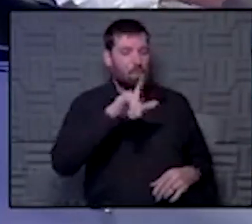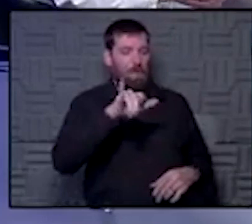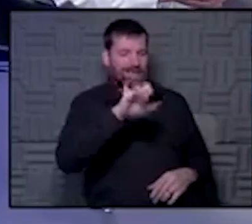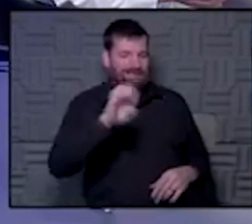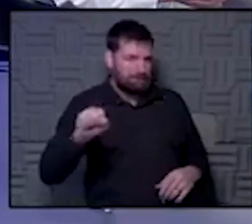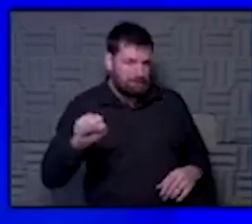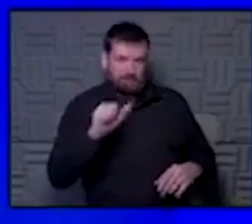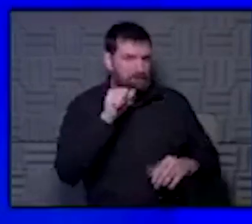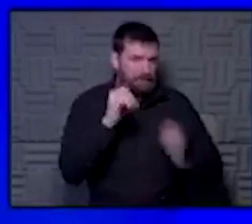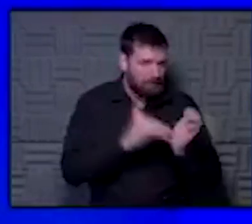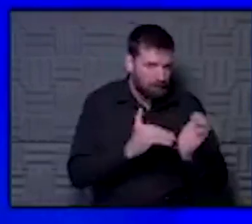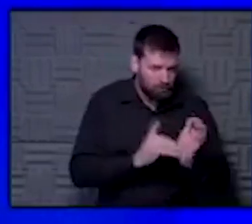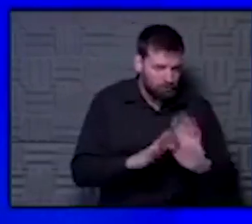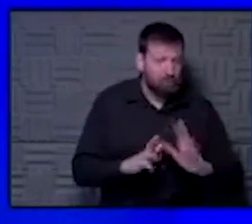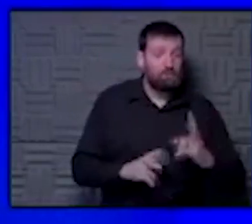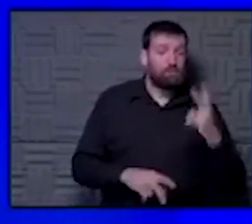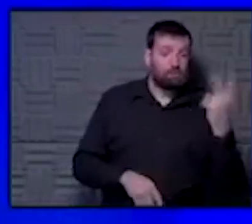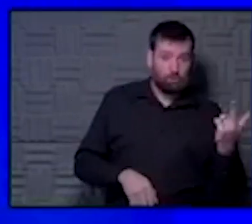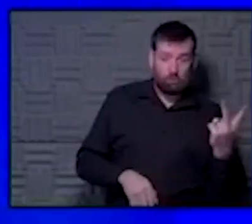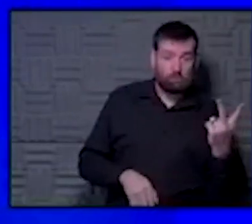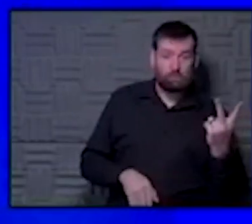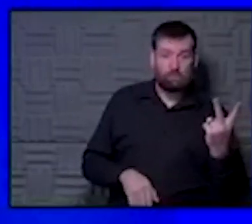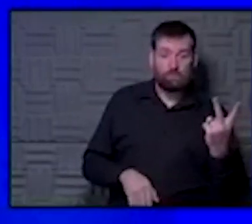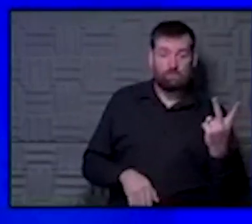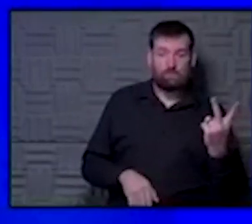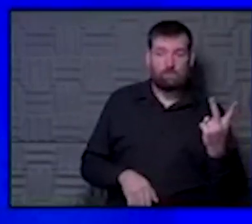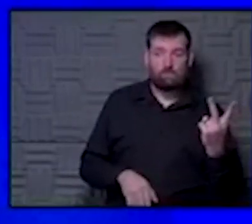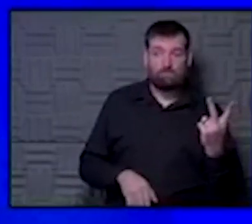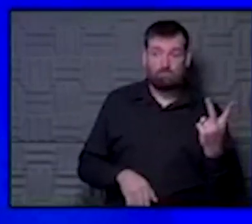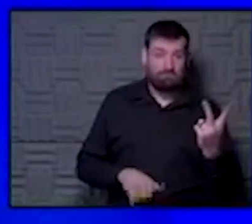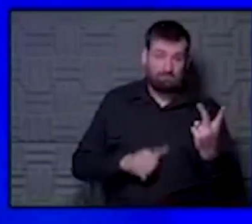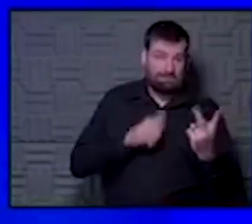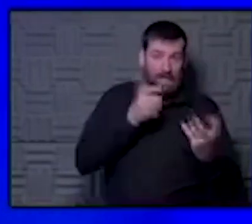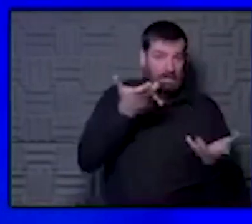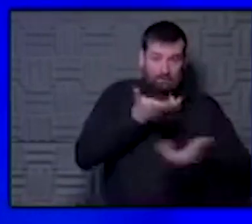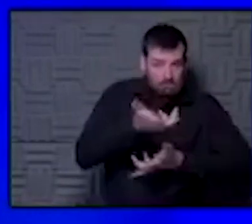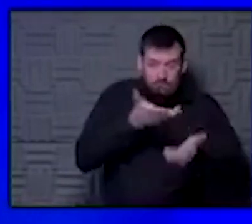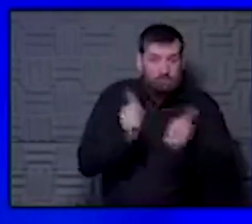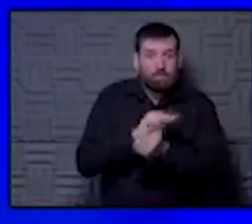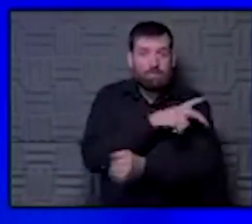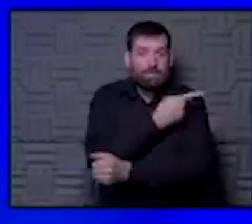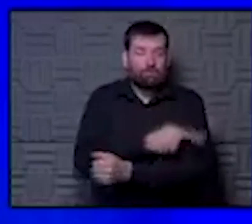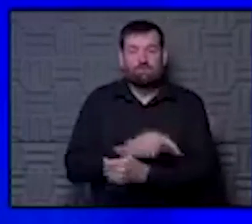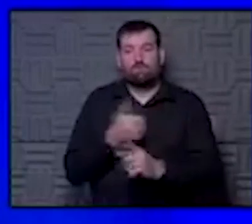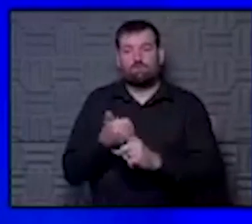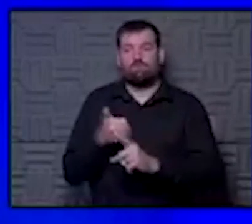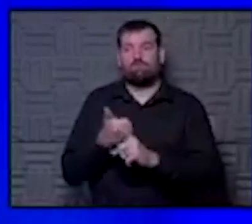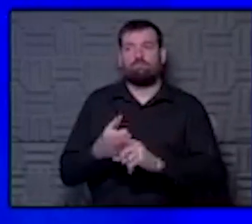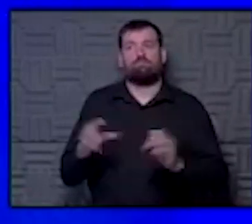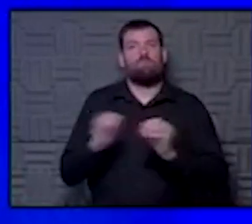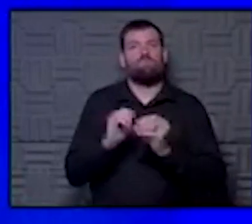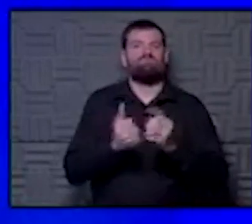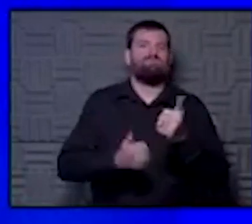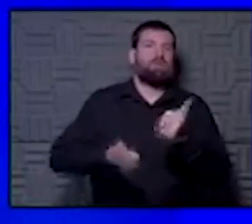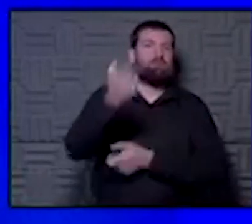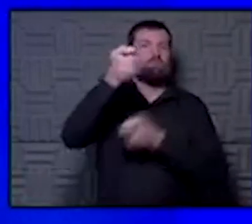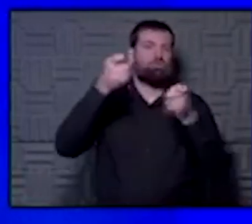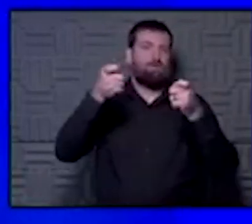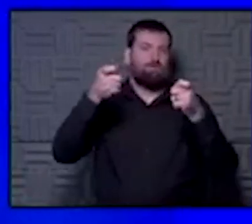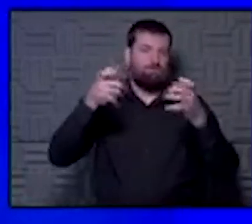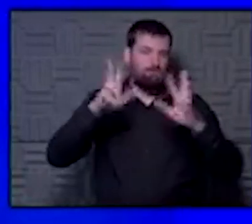to clarify. 2 of them are not treating patients at all. They're more of administrative type